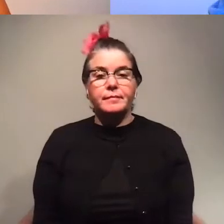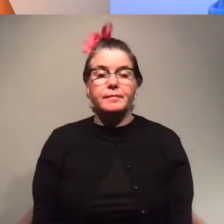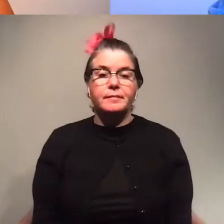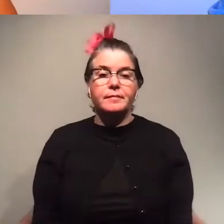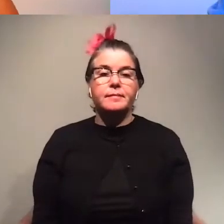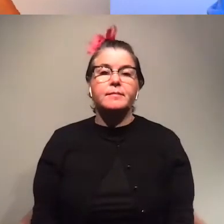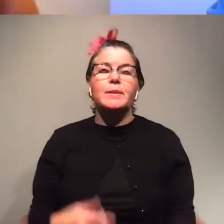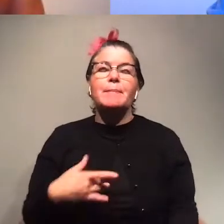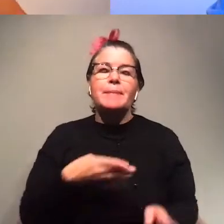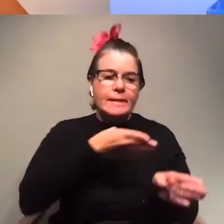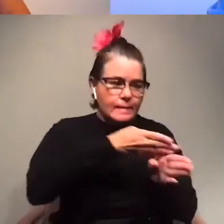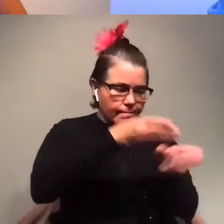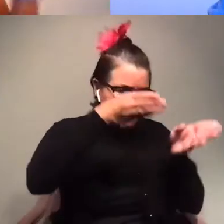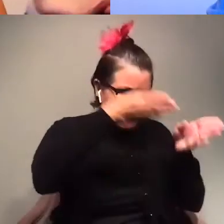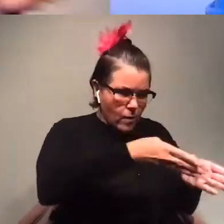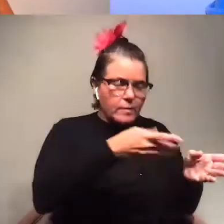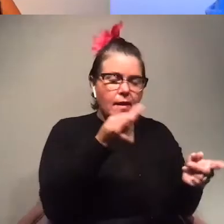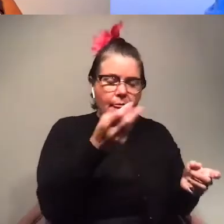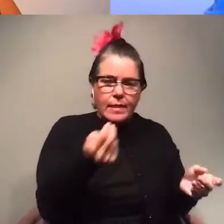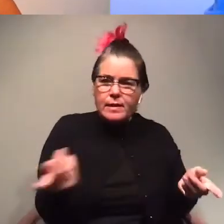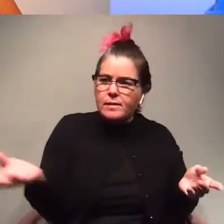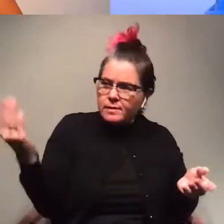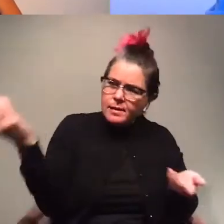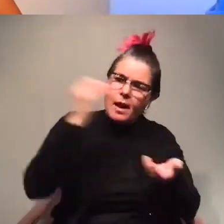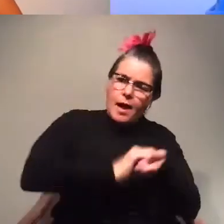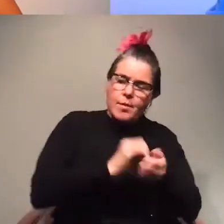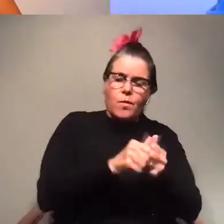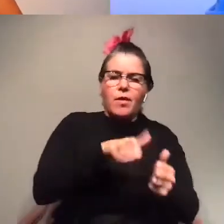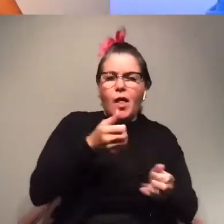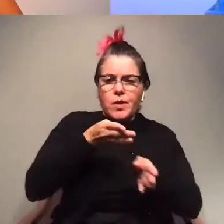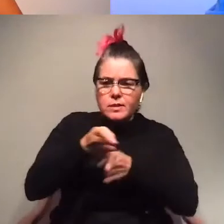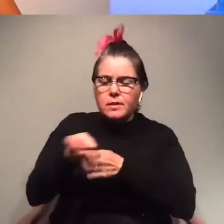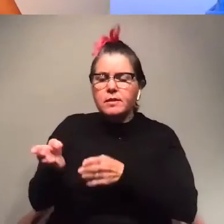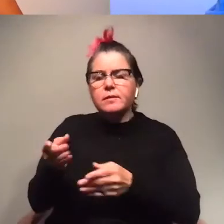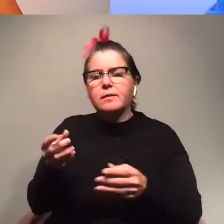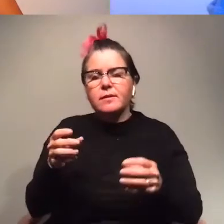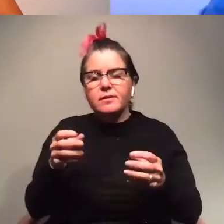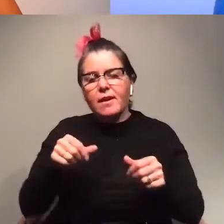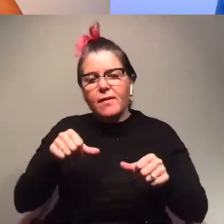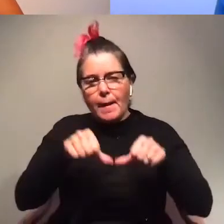to our little lanes and then we collaborate to make the whole puzzle fit together really nicely.